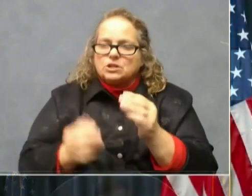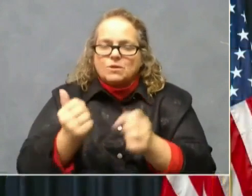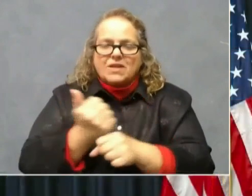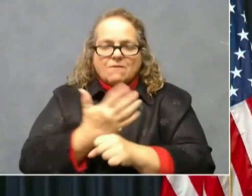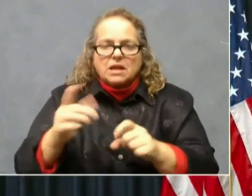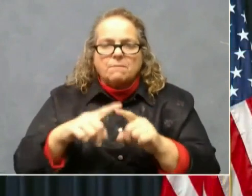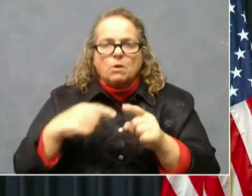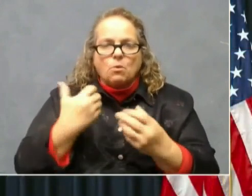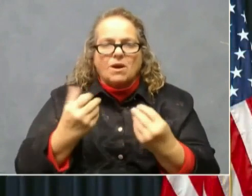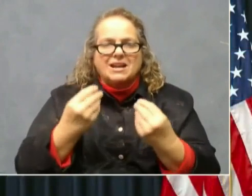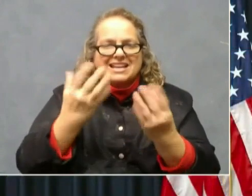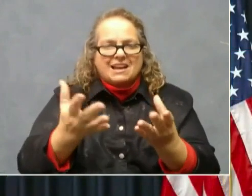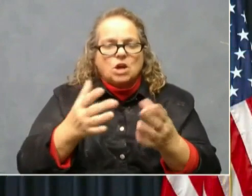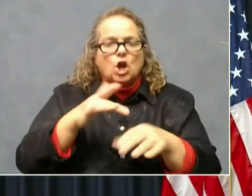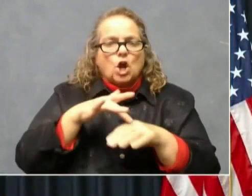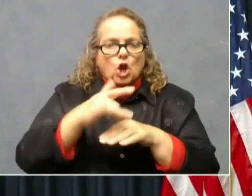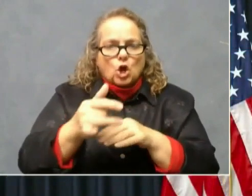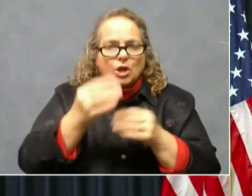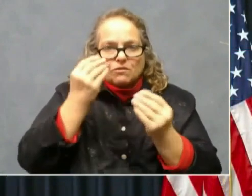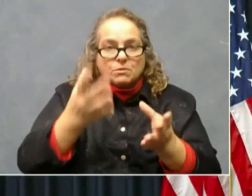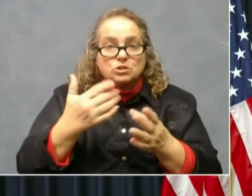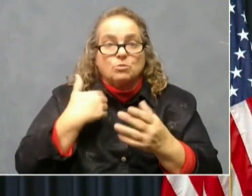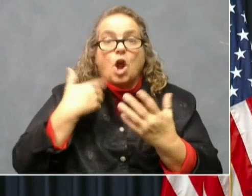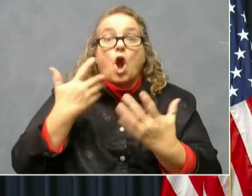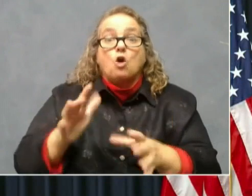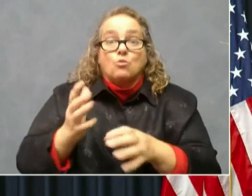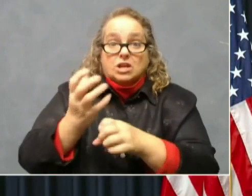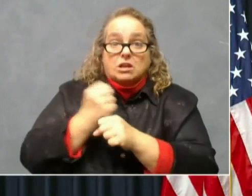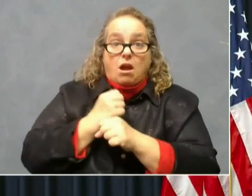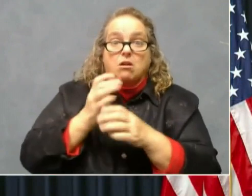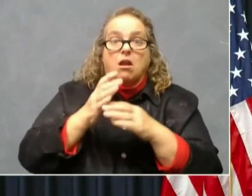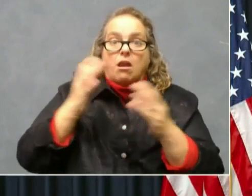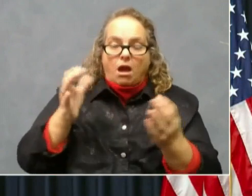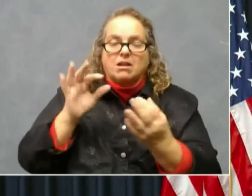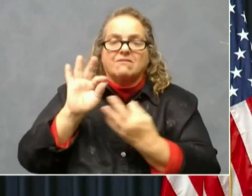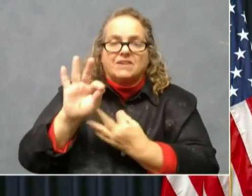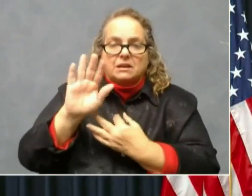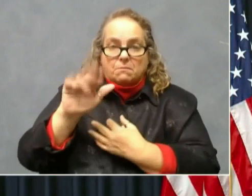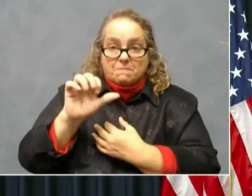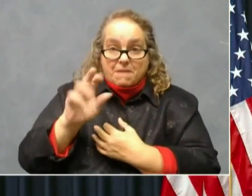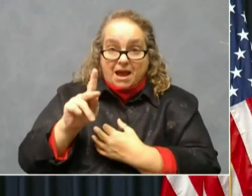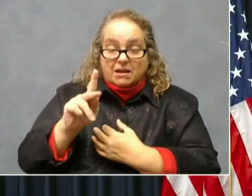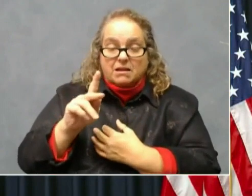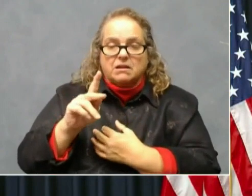more feedback. We've already received a lot of feedback from now and to when it all